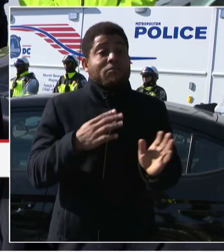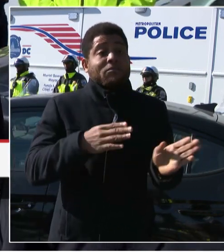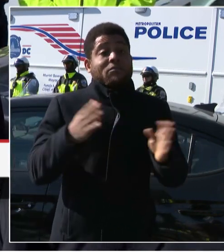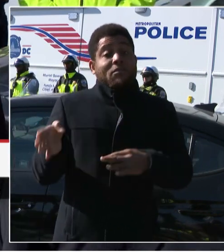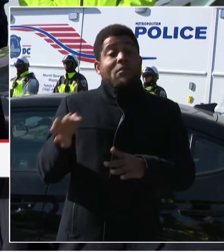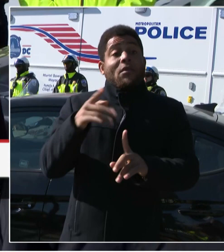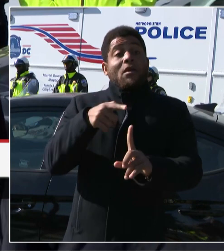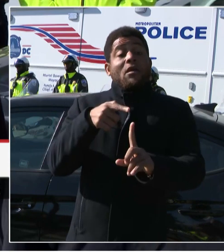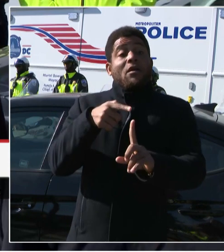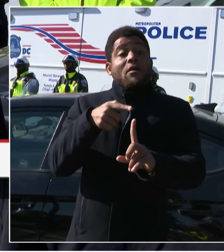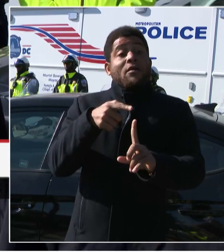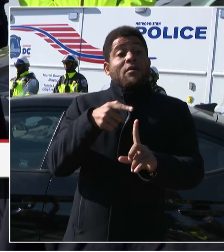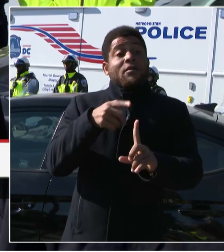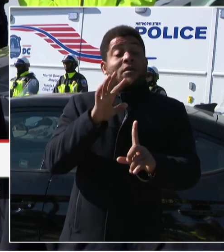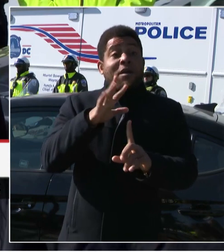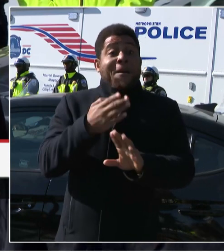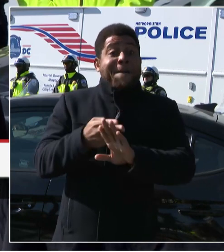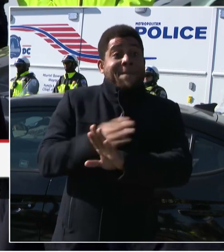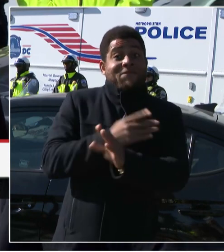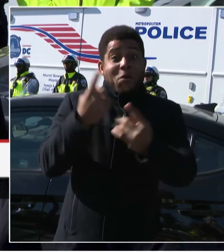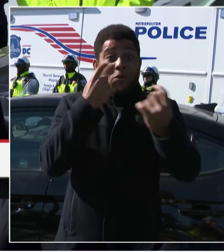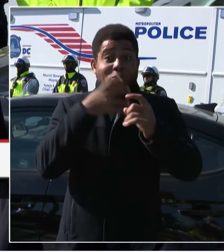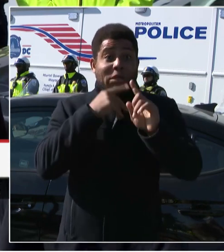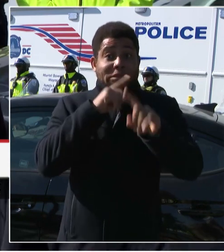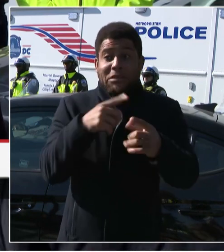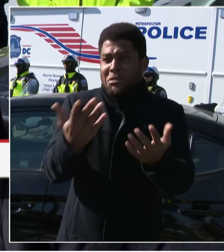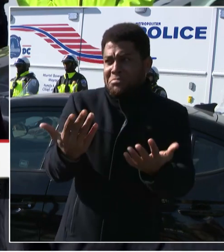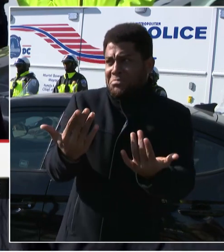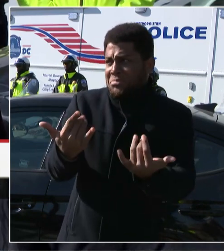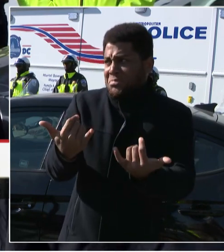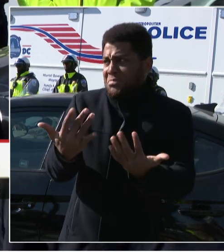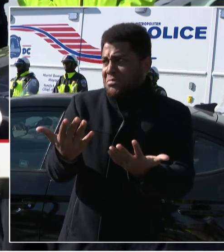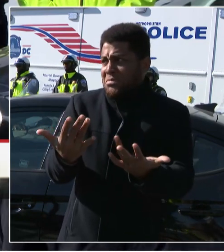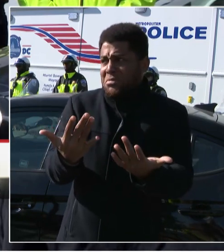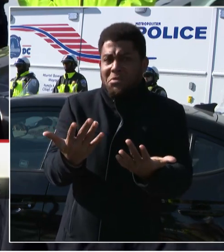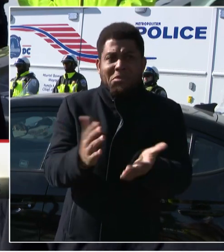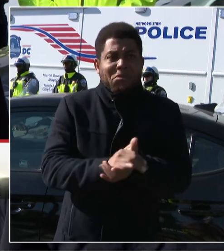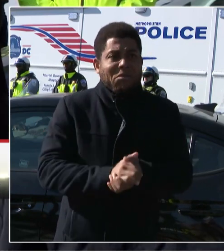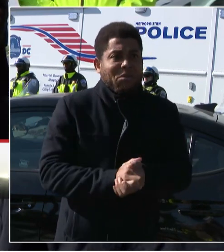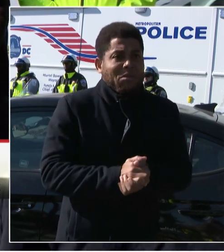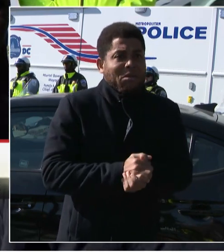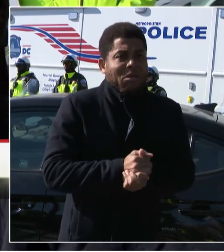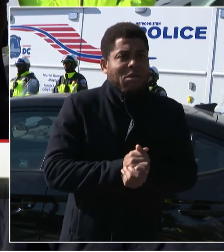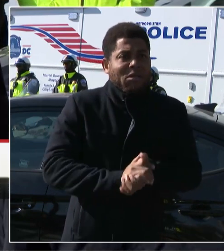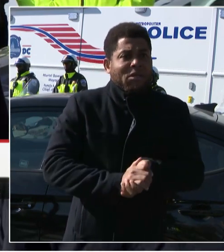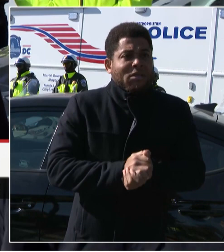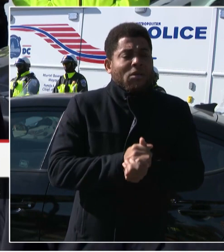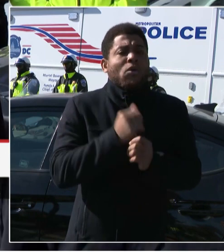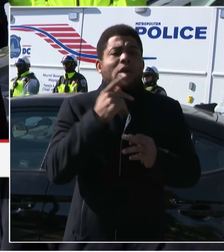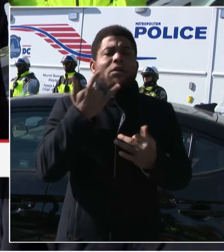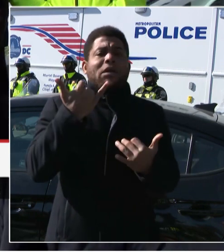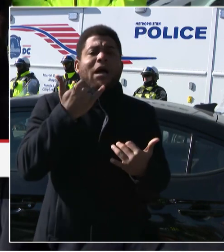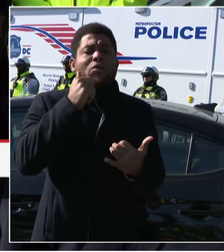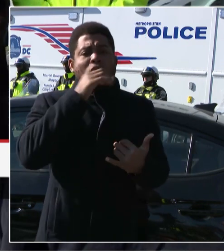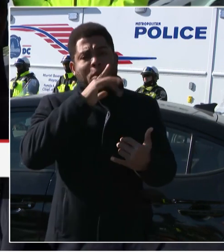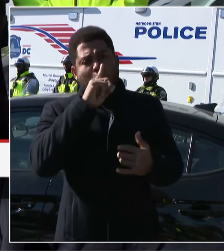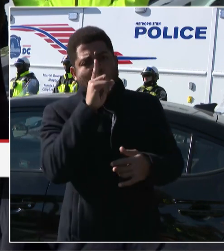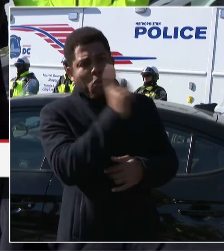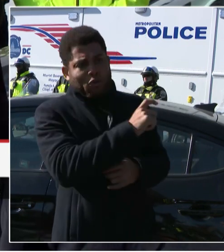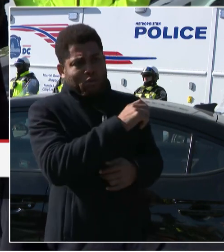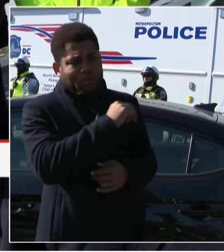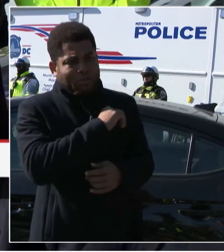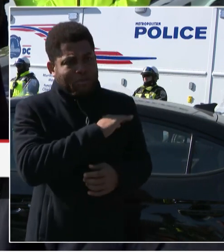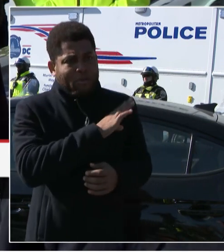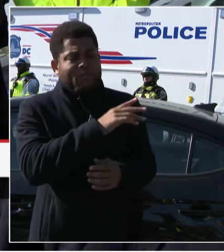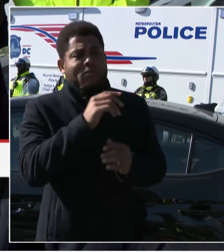And before that, I'll take any press questions. Yes. To start with the AirTag program, how exactly does